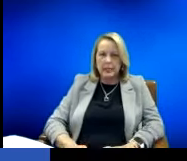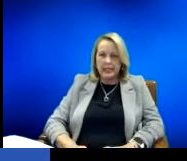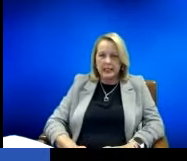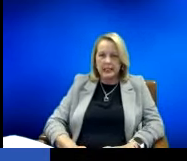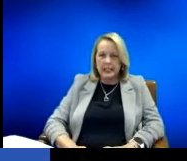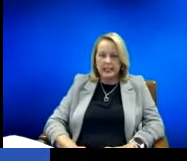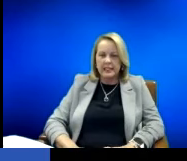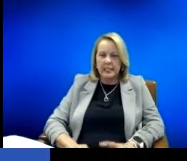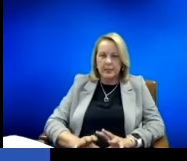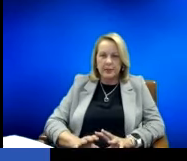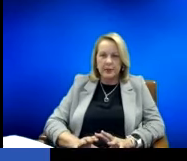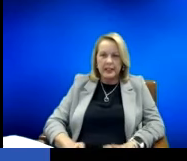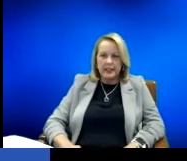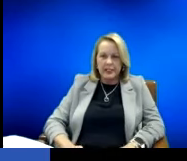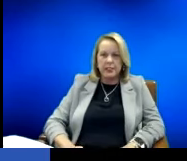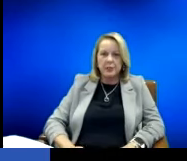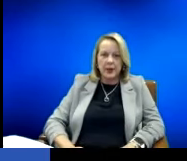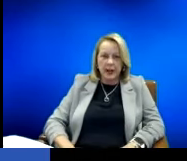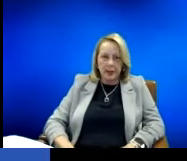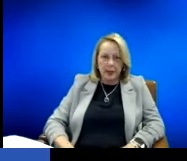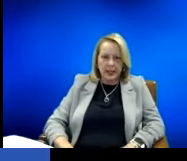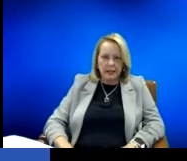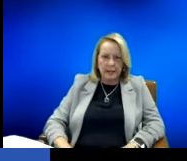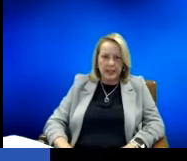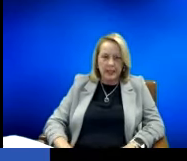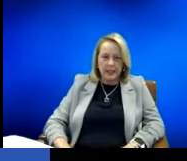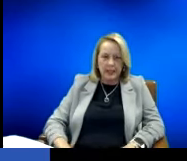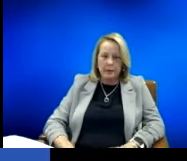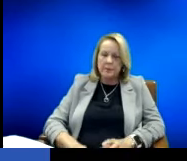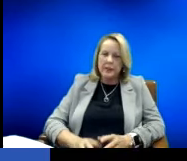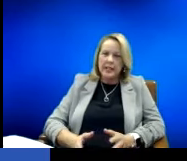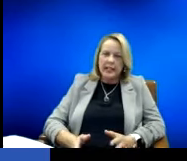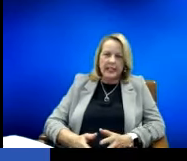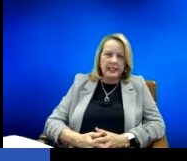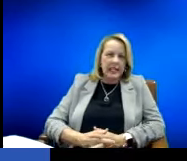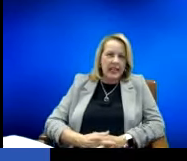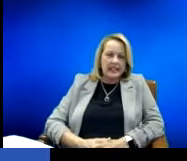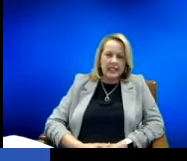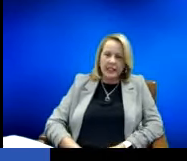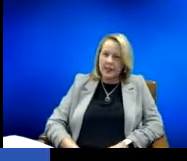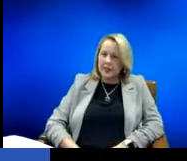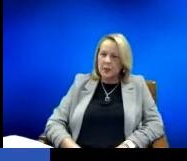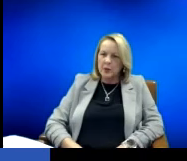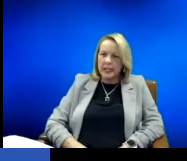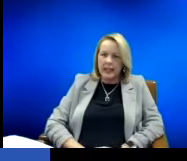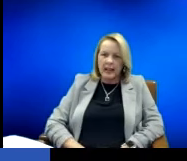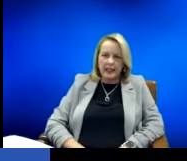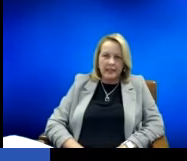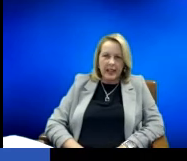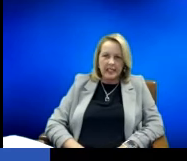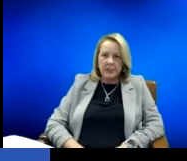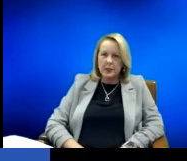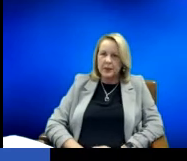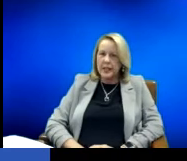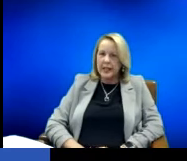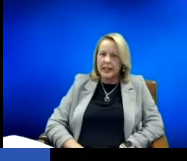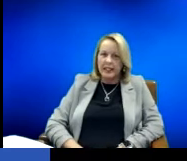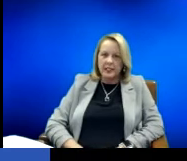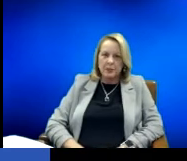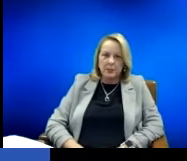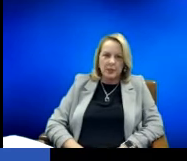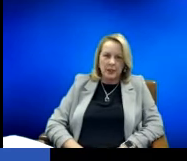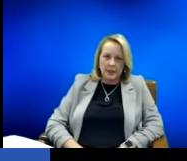put money into Texas ABLE, this is where I want that money to go. And as I said earlier, we cannot advise you on